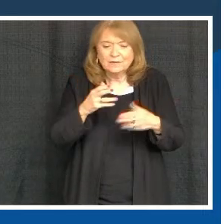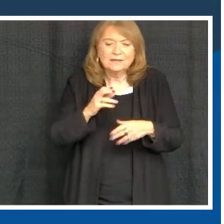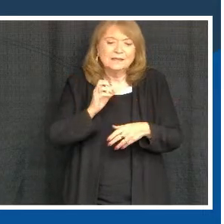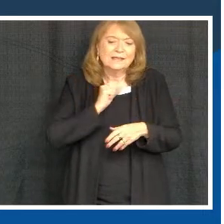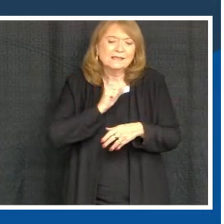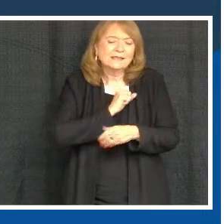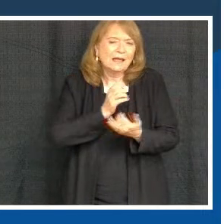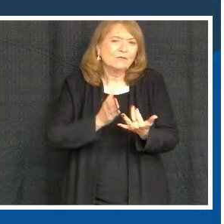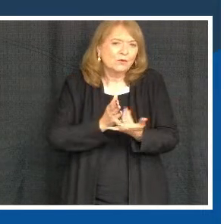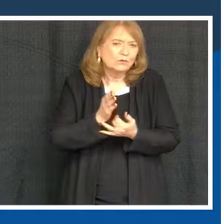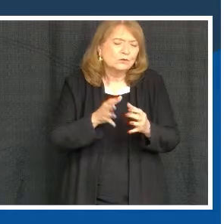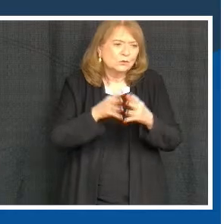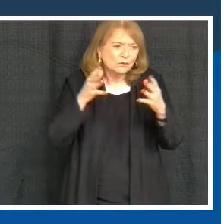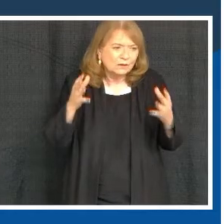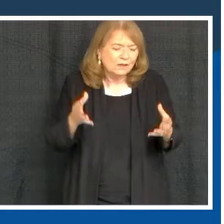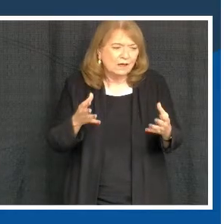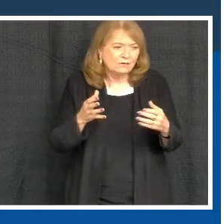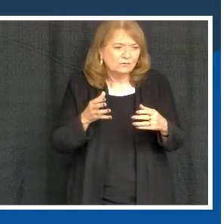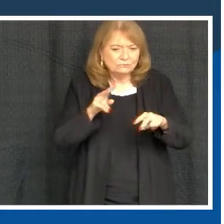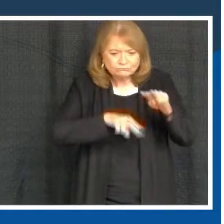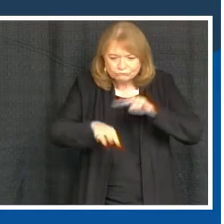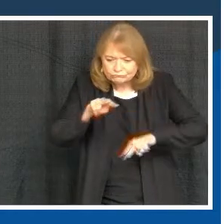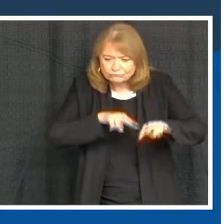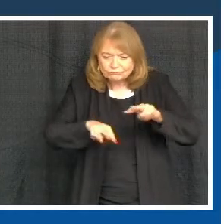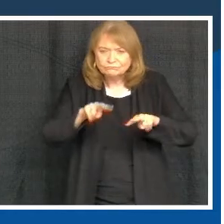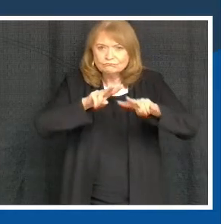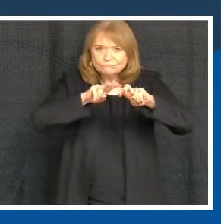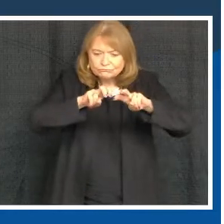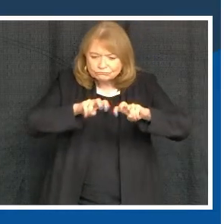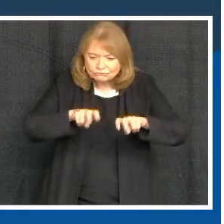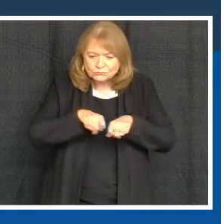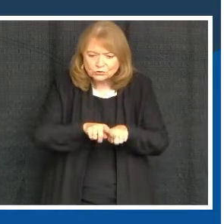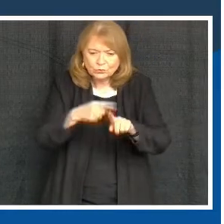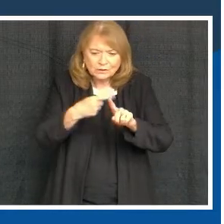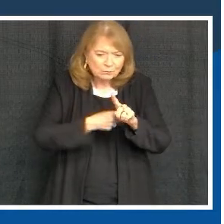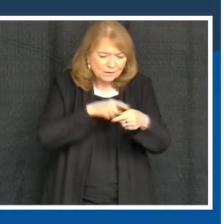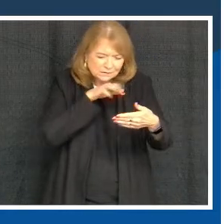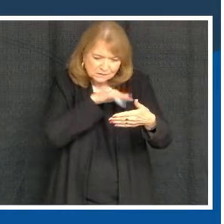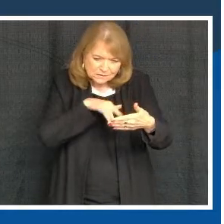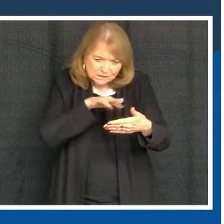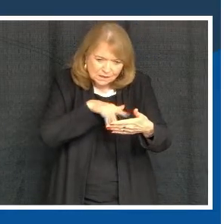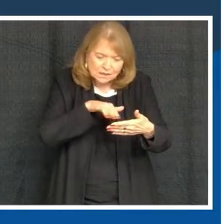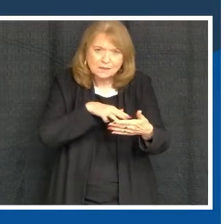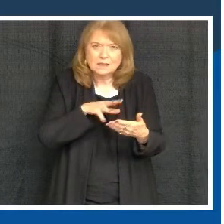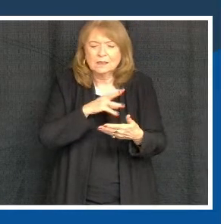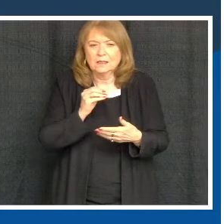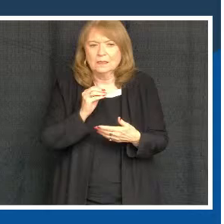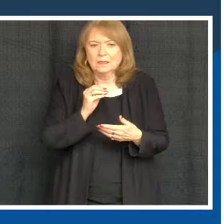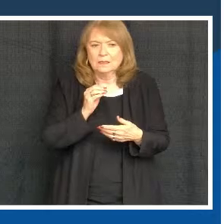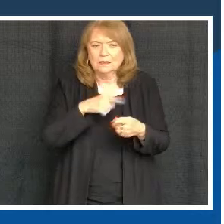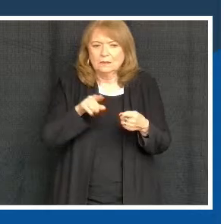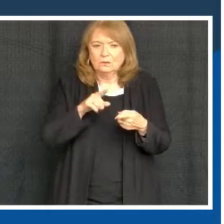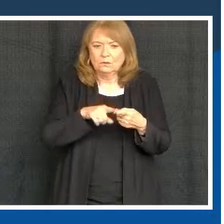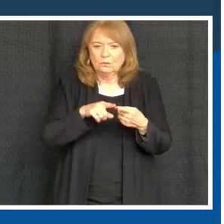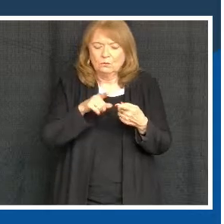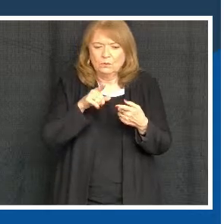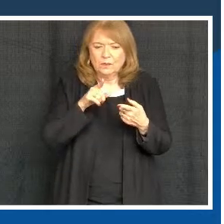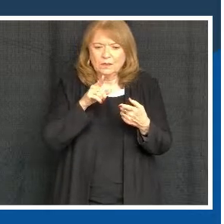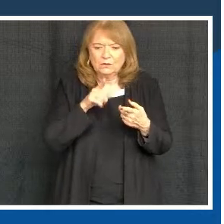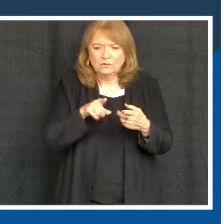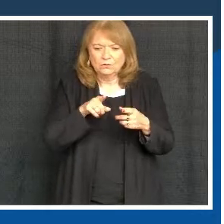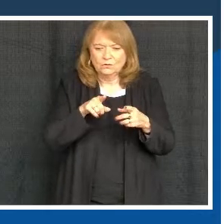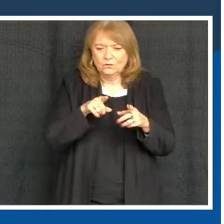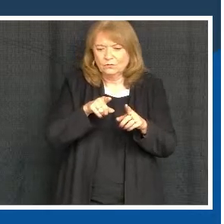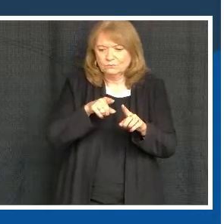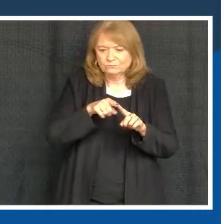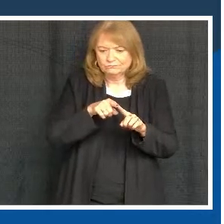a lot of looking at these during the month, and a lot of study. And when you're off a road several blocks like this